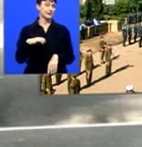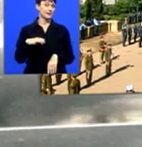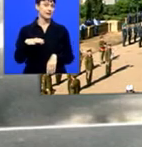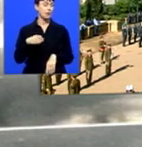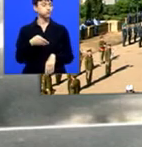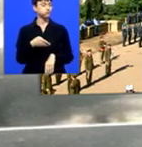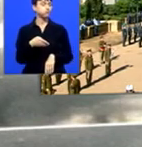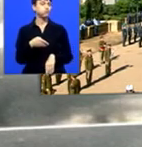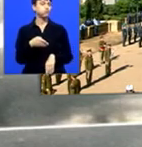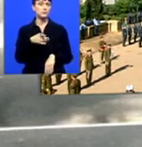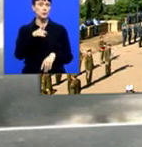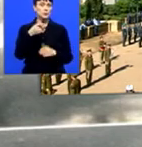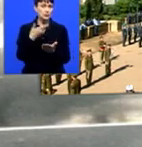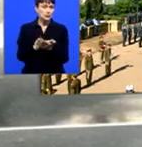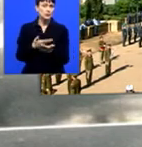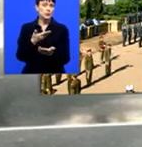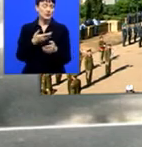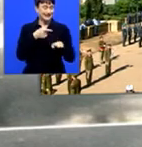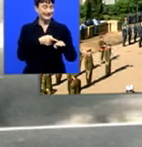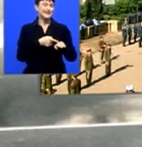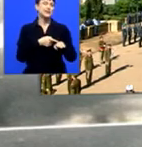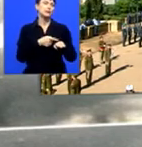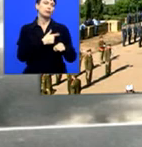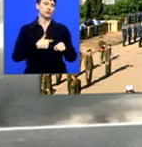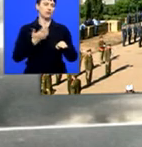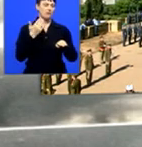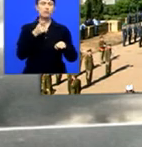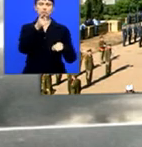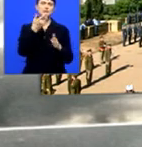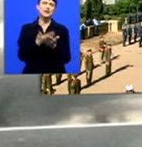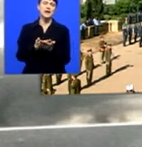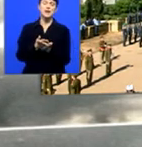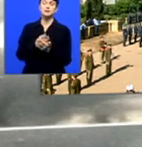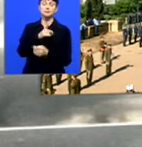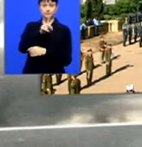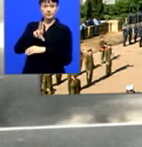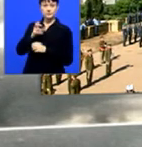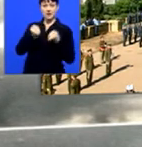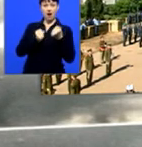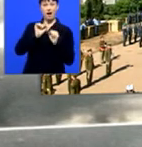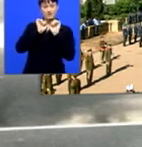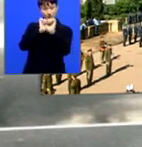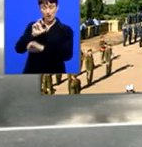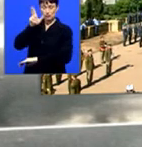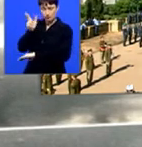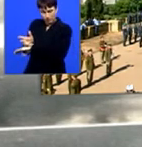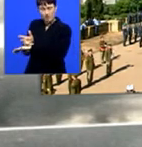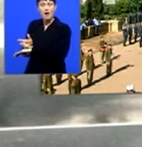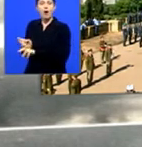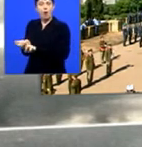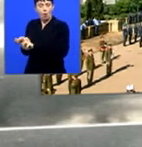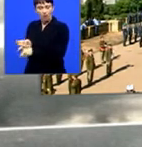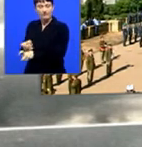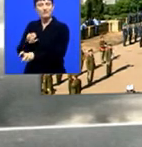there are park and rides that have been organized for you, but please, they have requested that no private vehicles